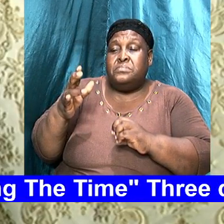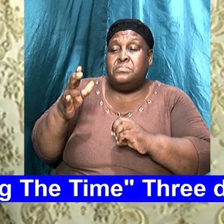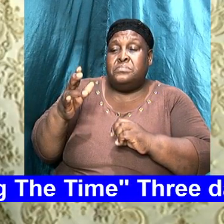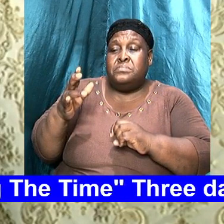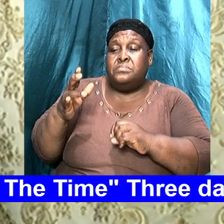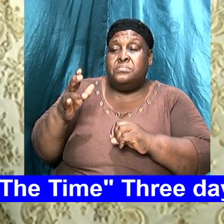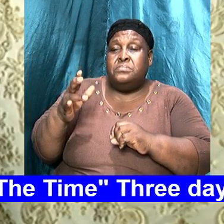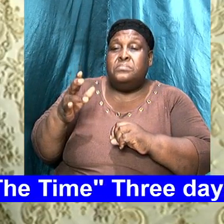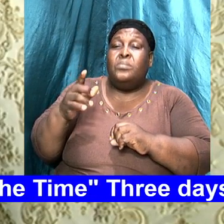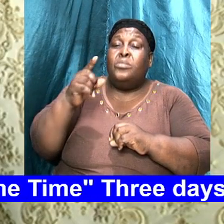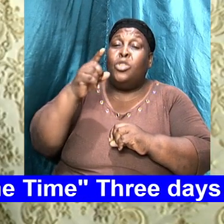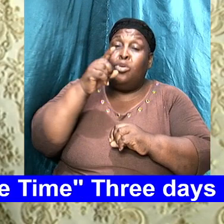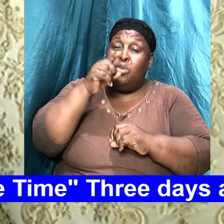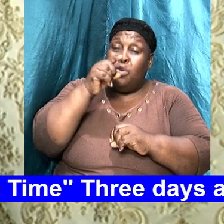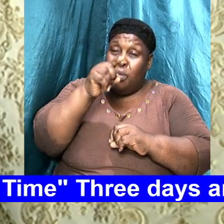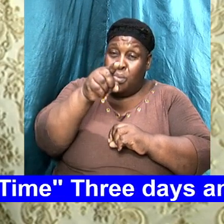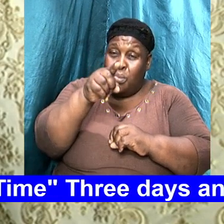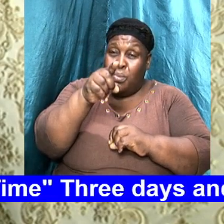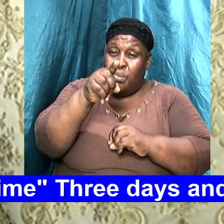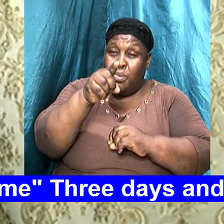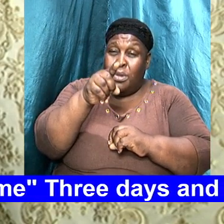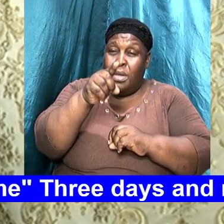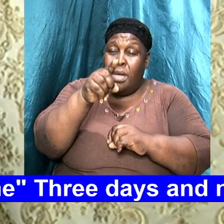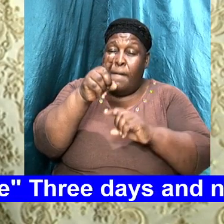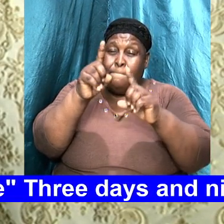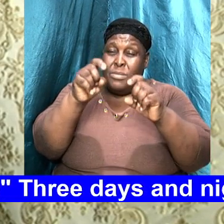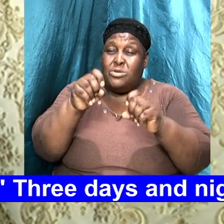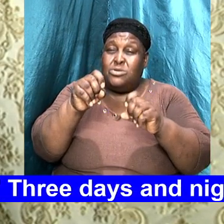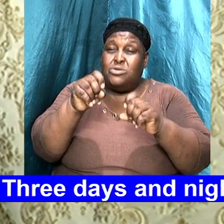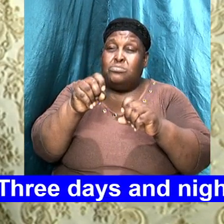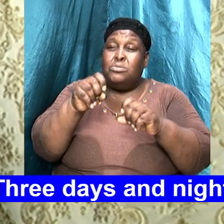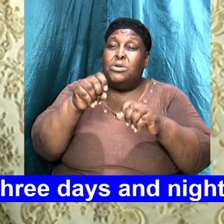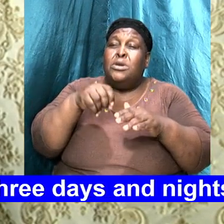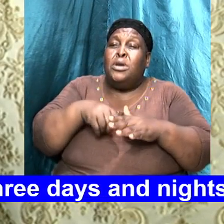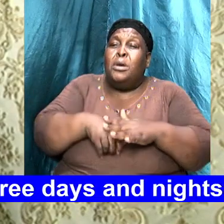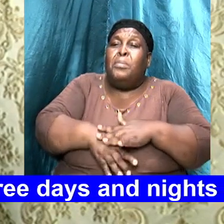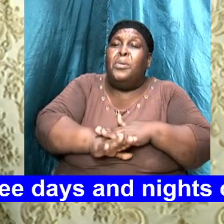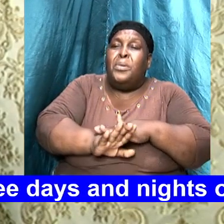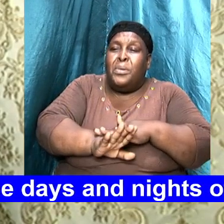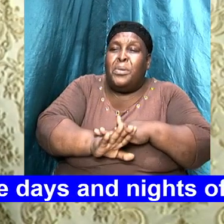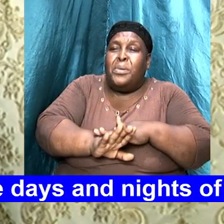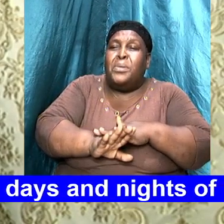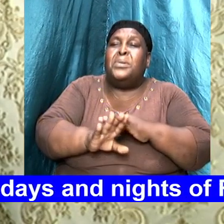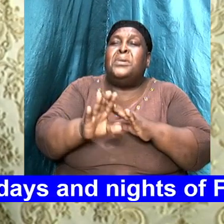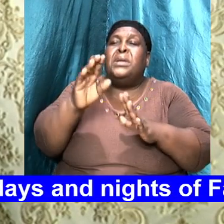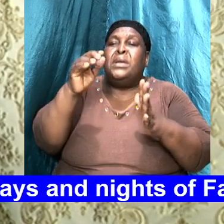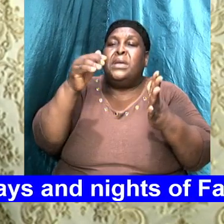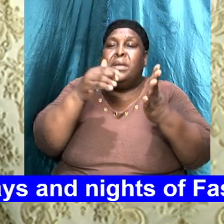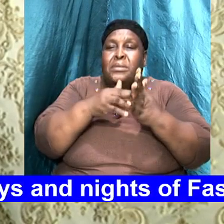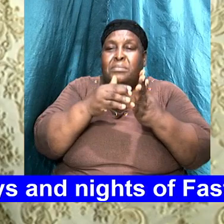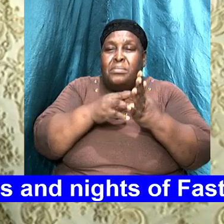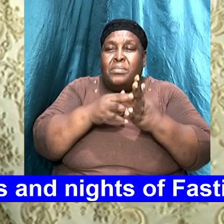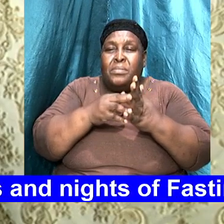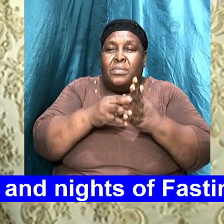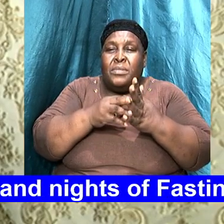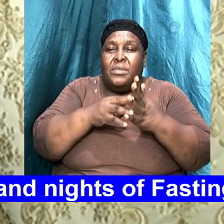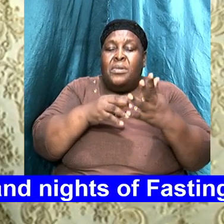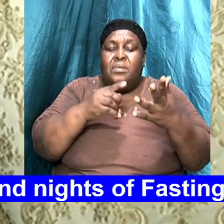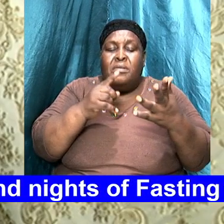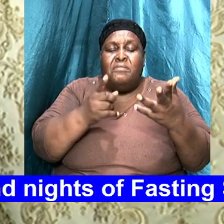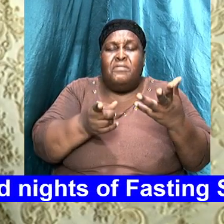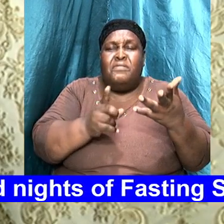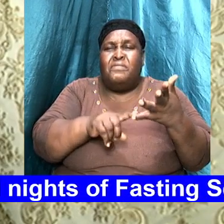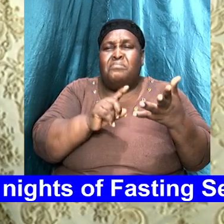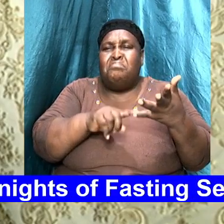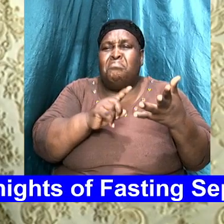But you must be born again. So the first reason why it is important